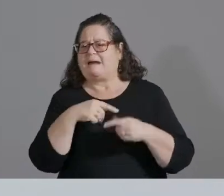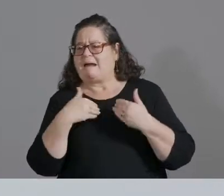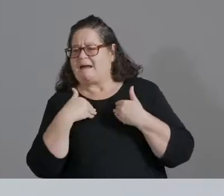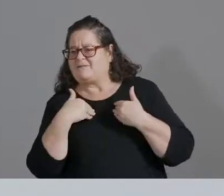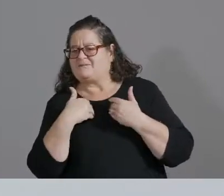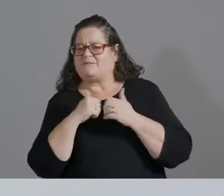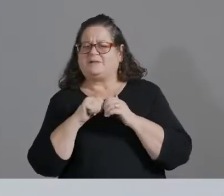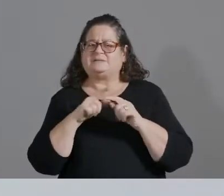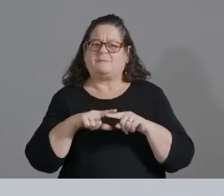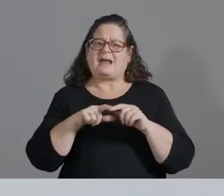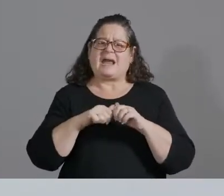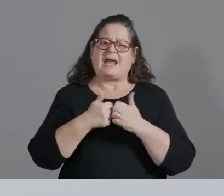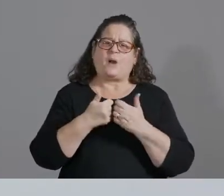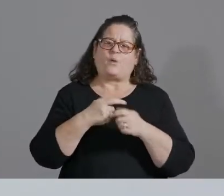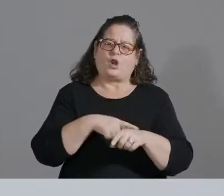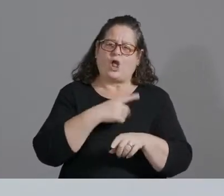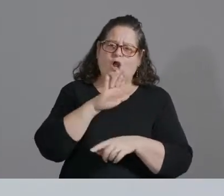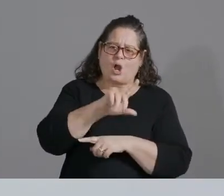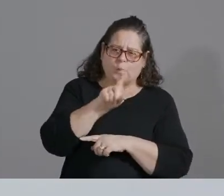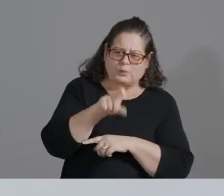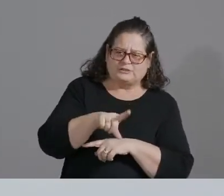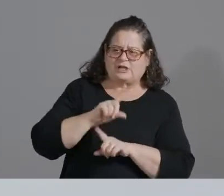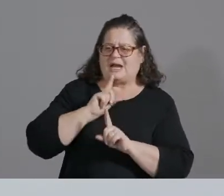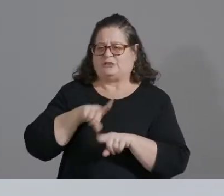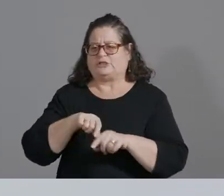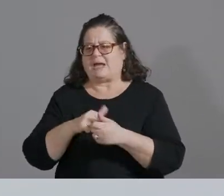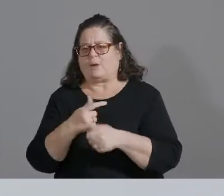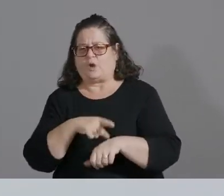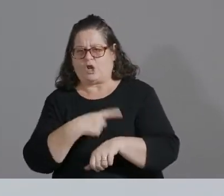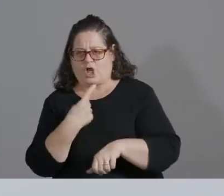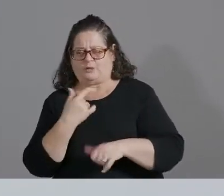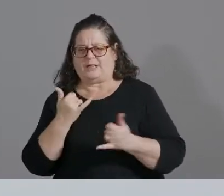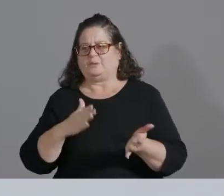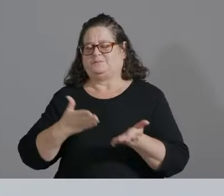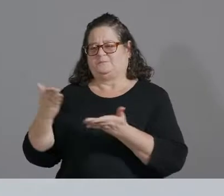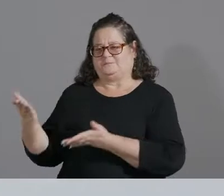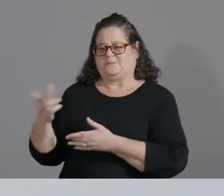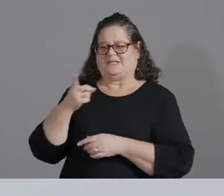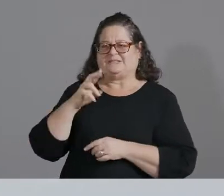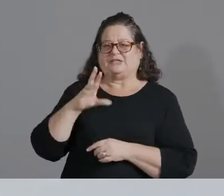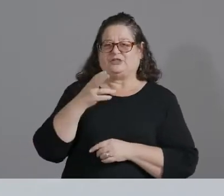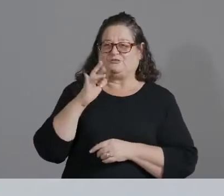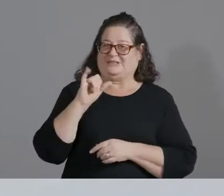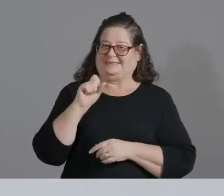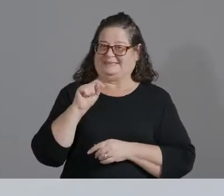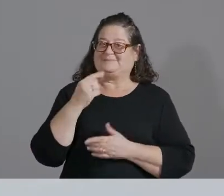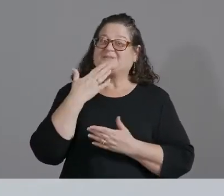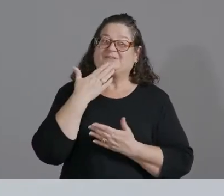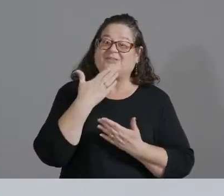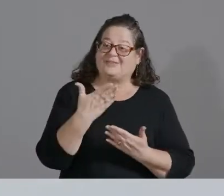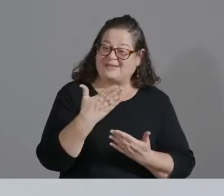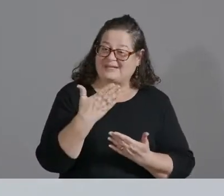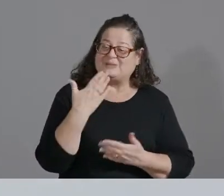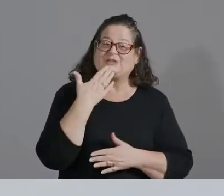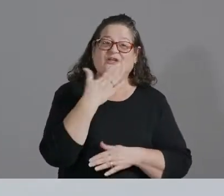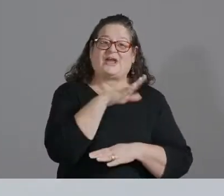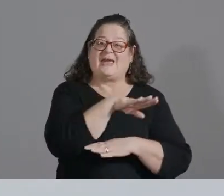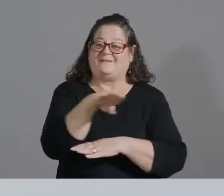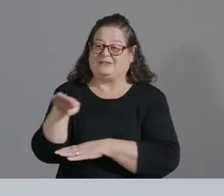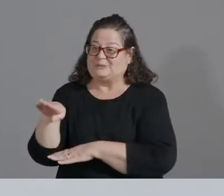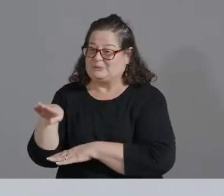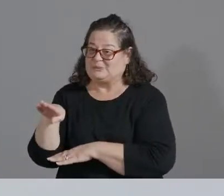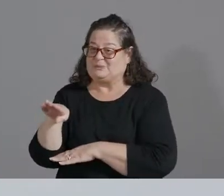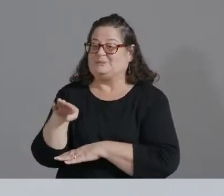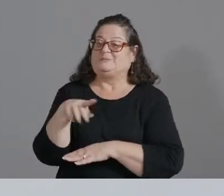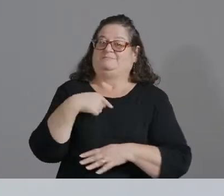So with that, I'll hand it over to Dr. Christ. Thanks, Steve. Good afternoon, everyone, and thank you for joining us. For those that don't know me, I am